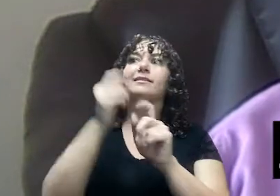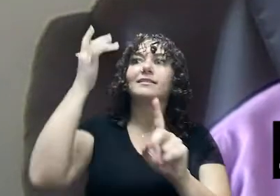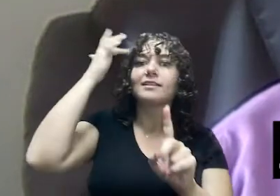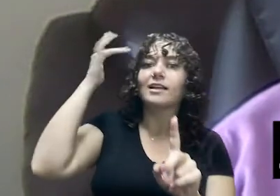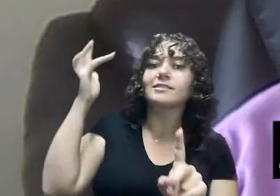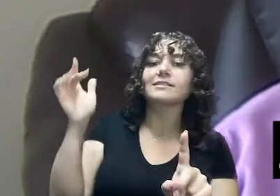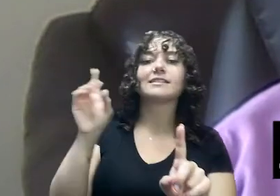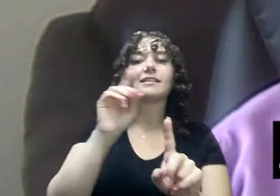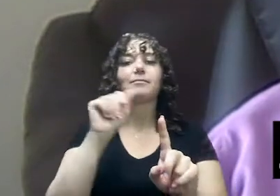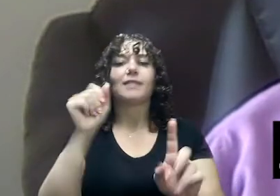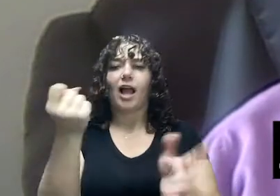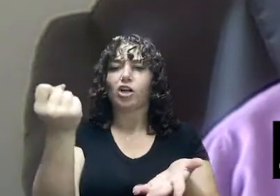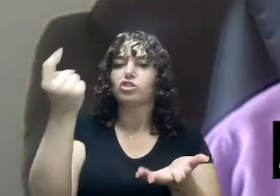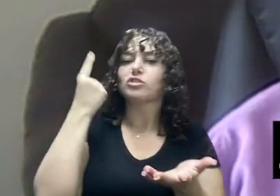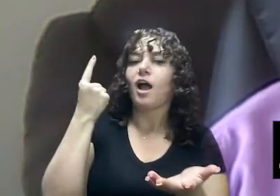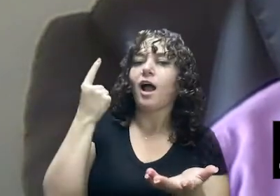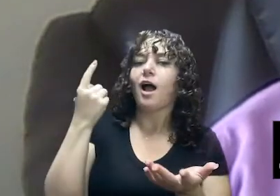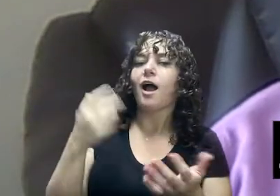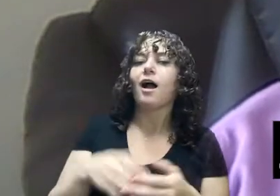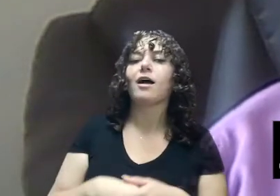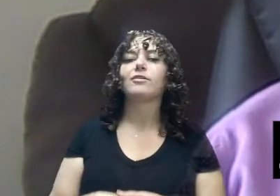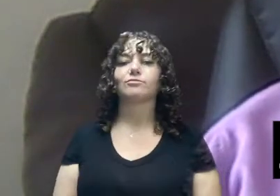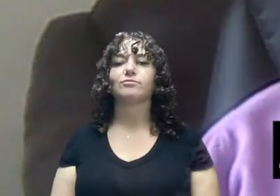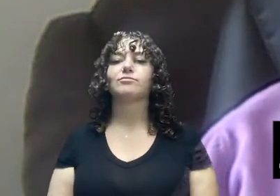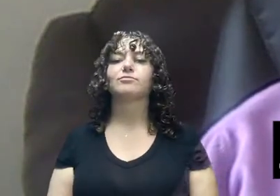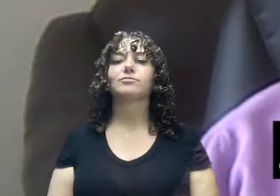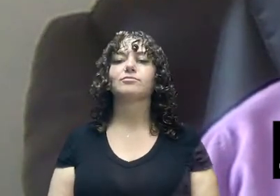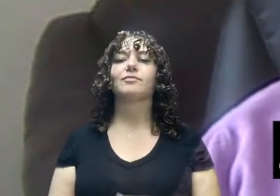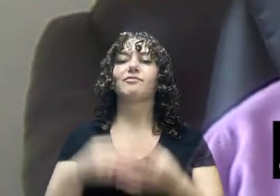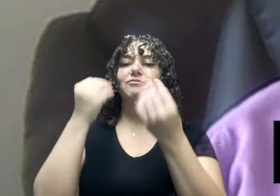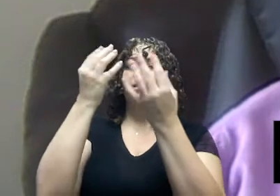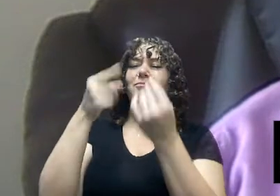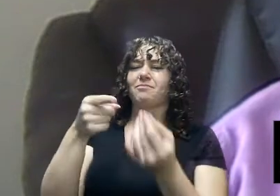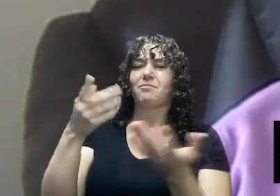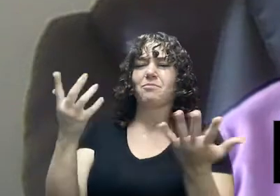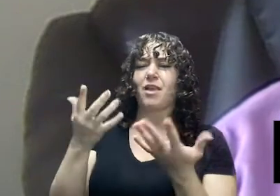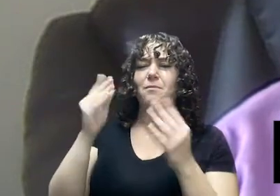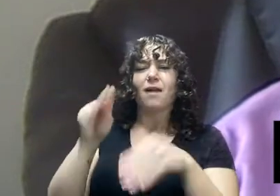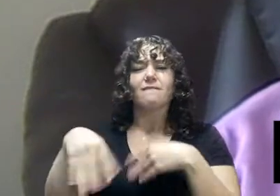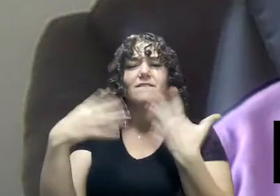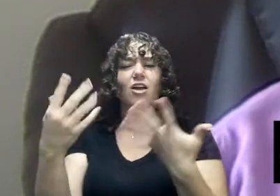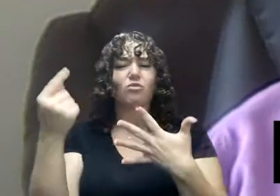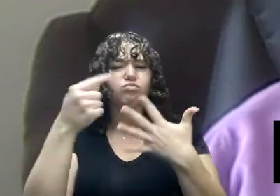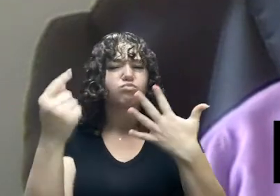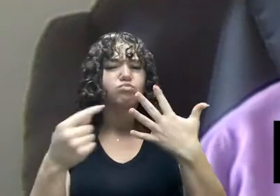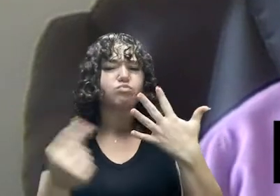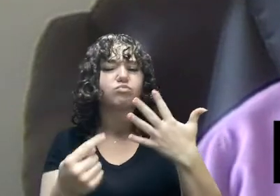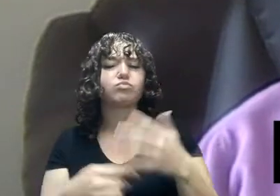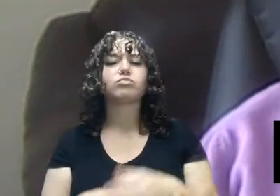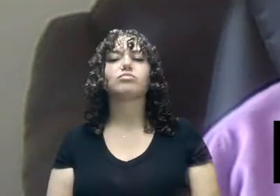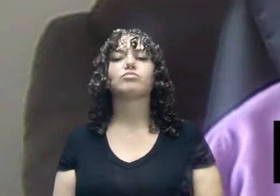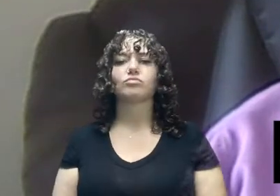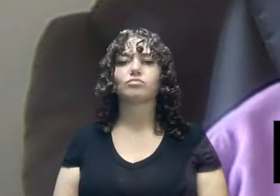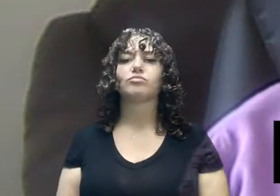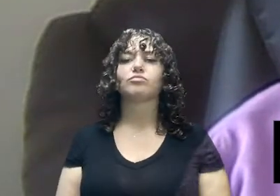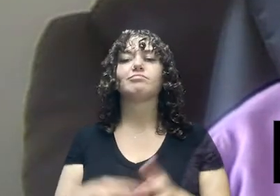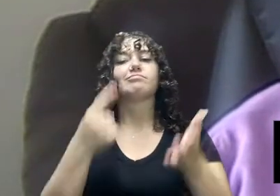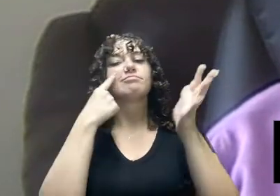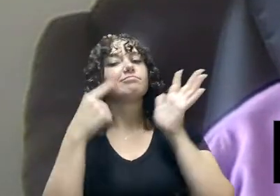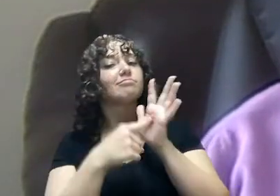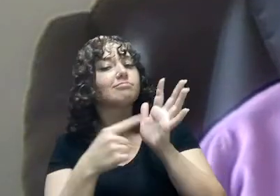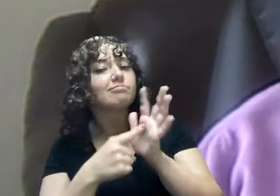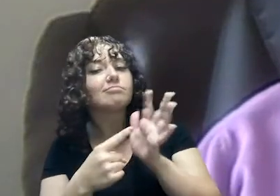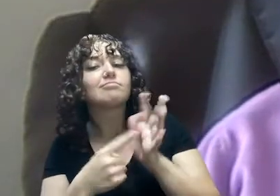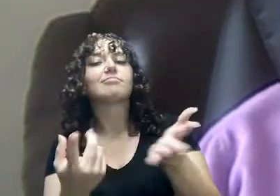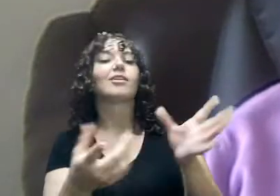with intellectual or disabilities can understand what the information is that's being provided to